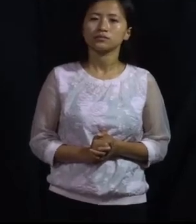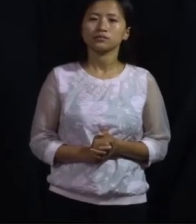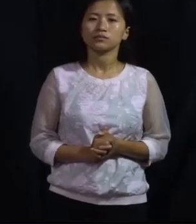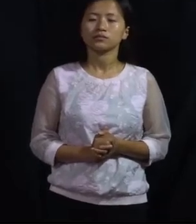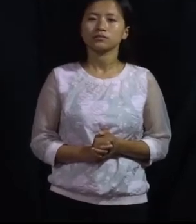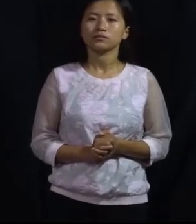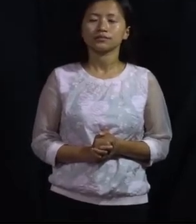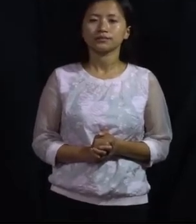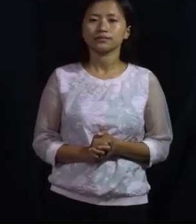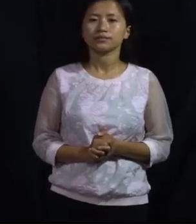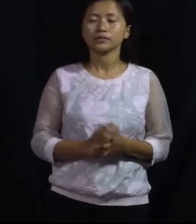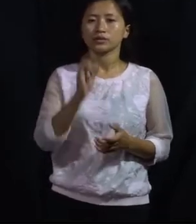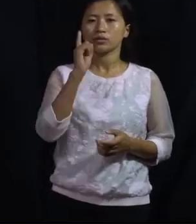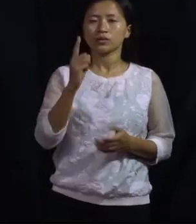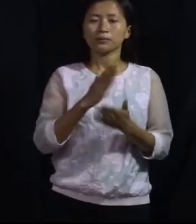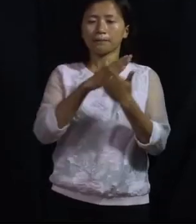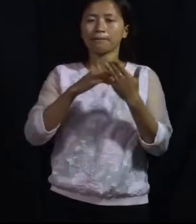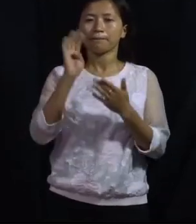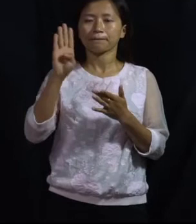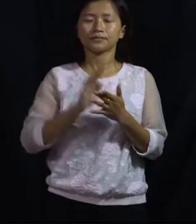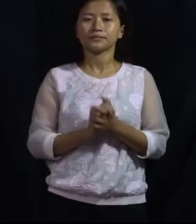of C is 1/4.